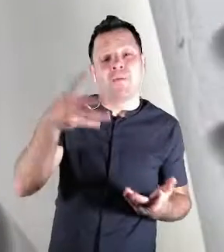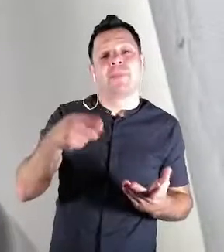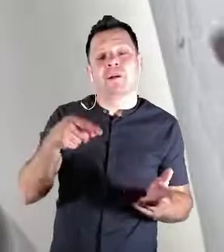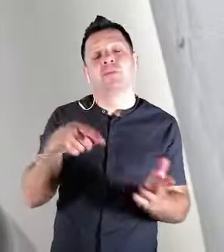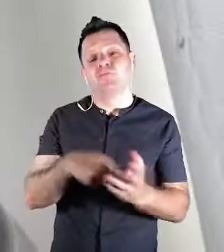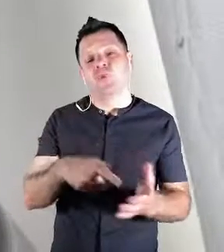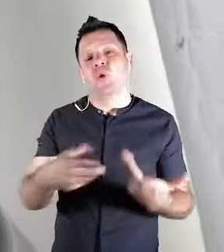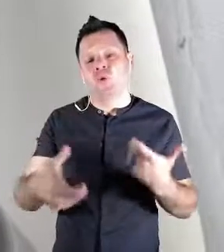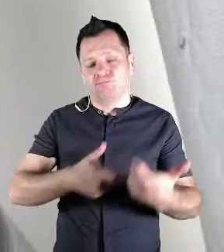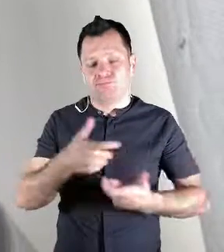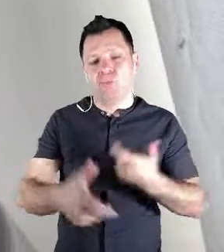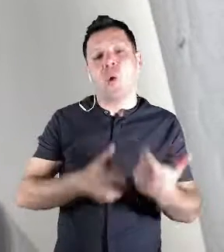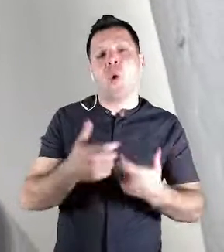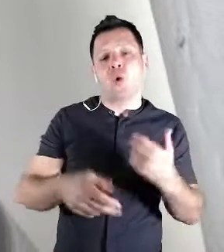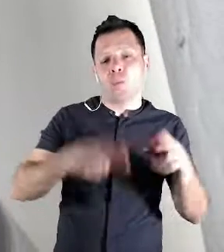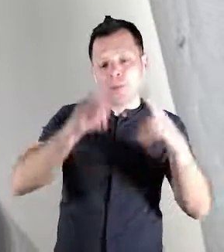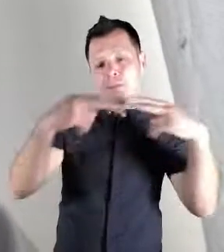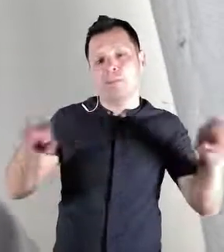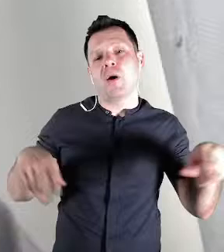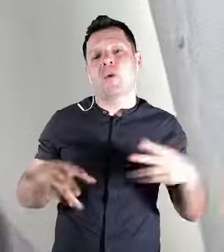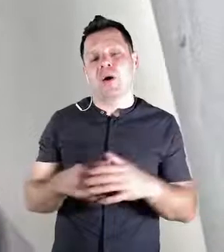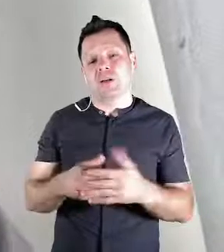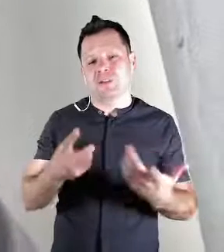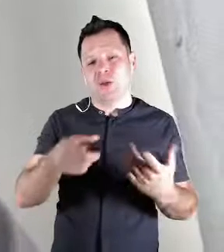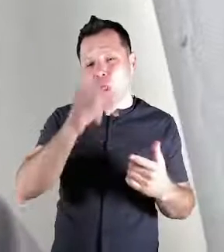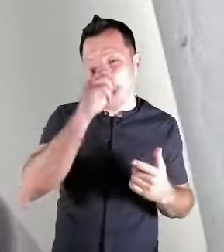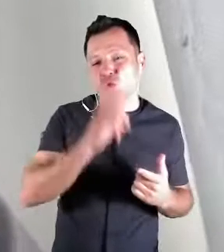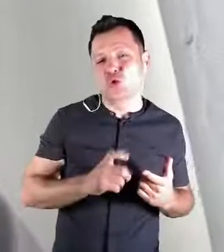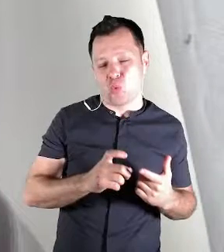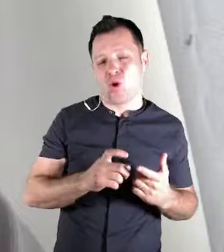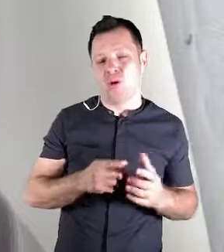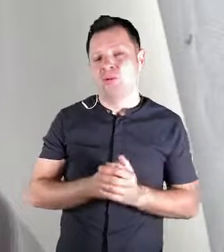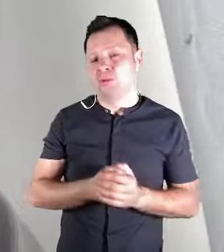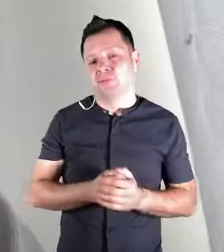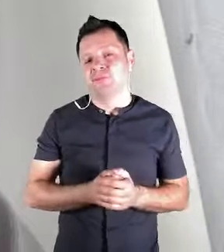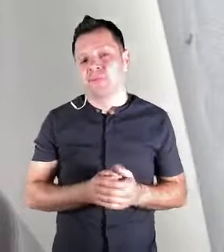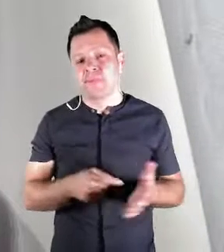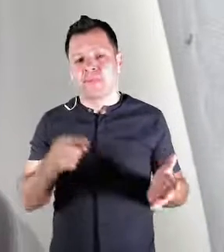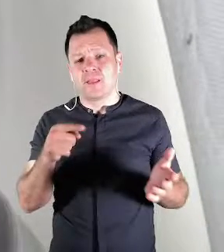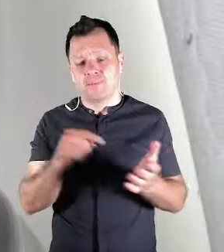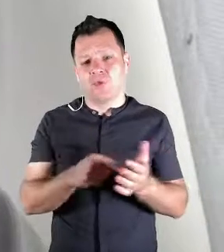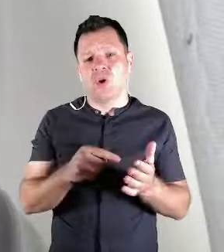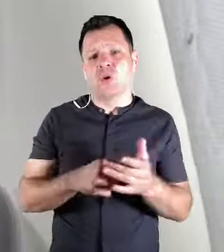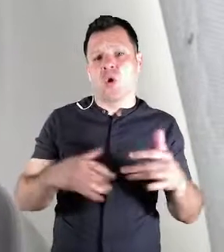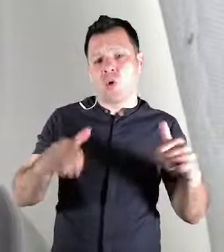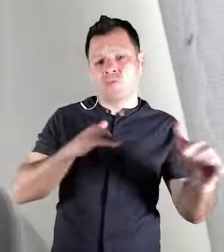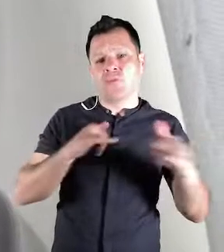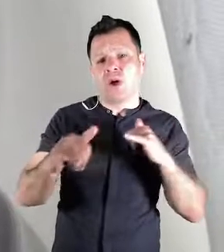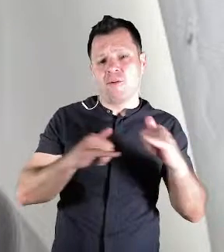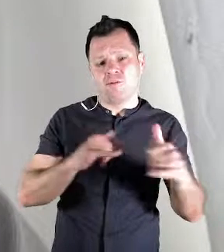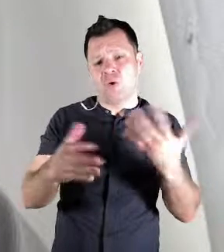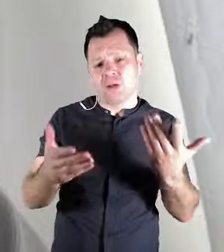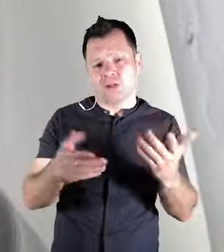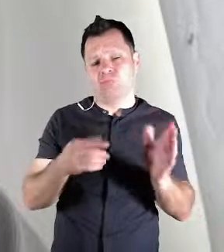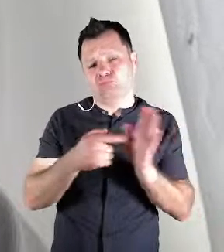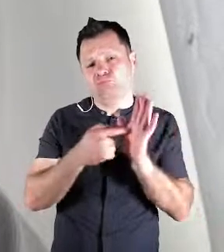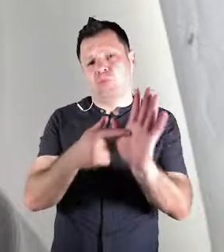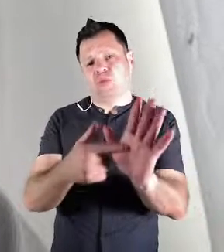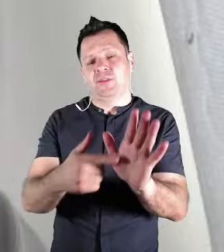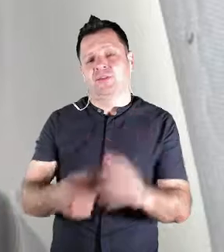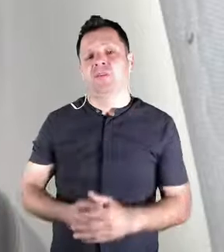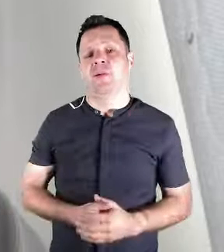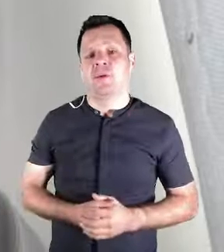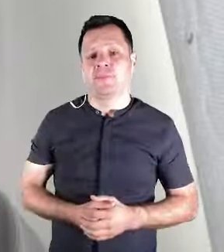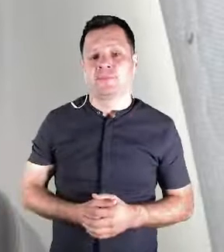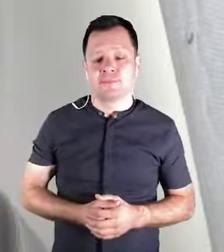no matter how beautiful and cozy and well built they were. And this is something